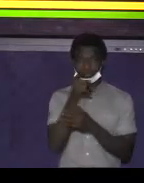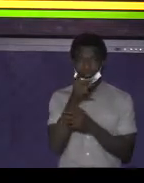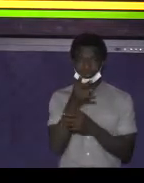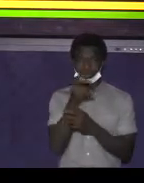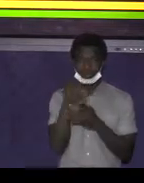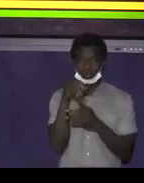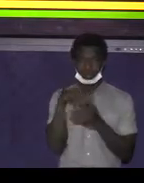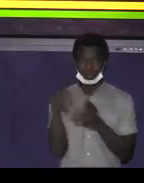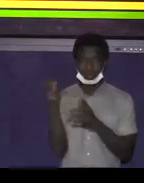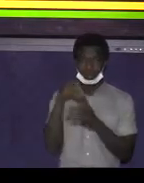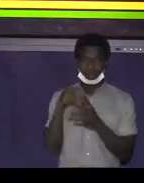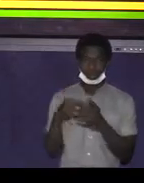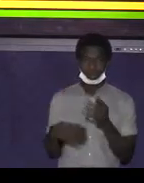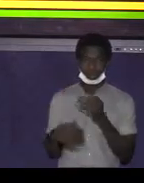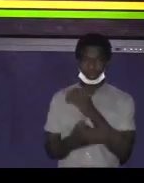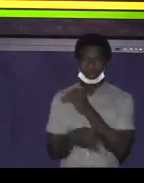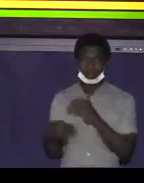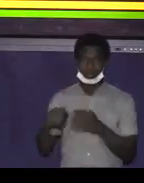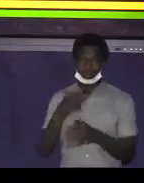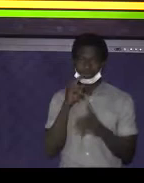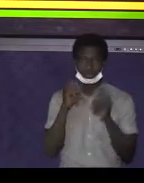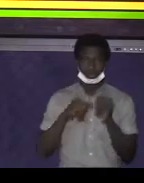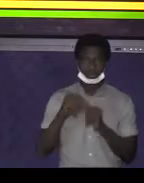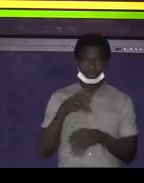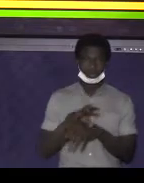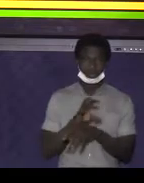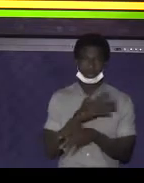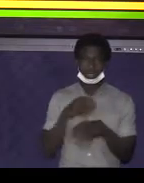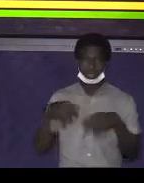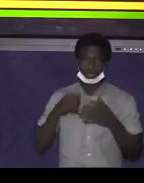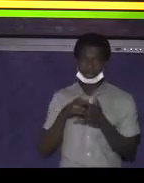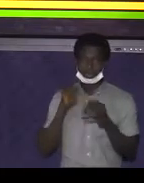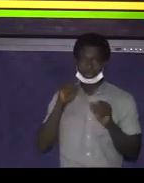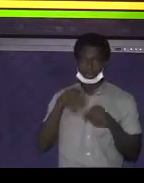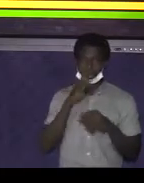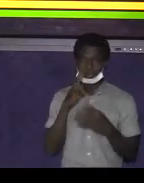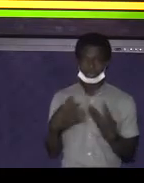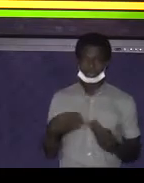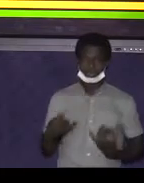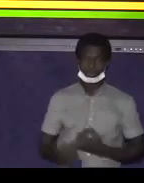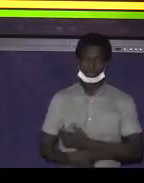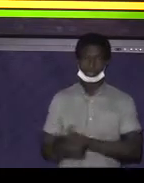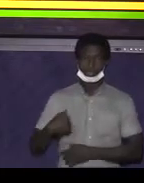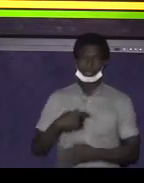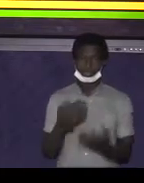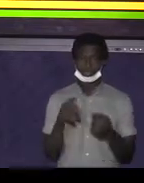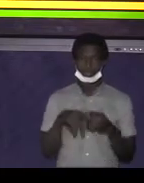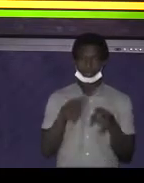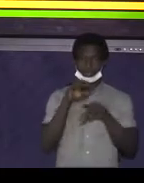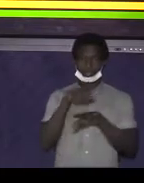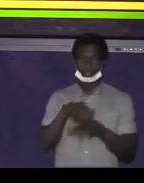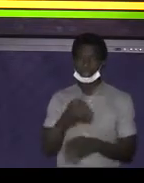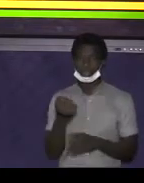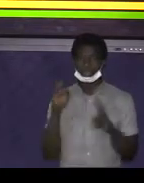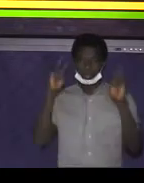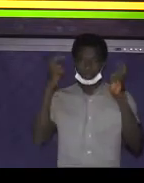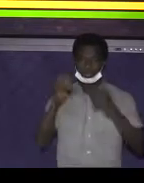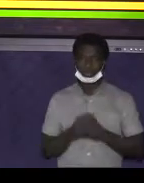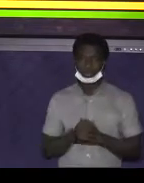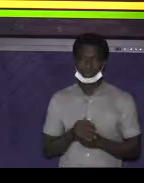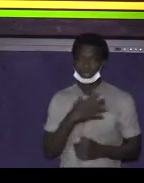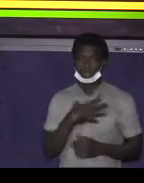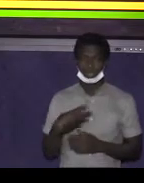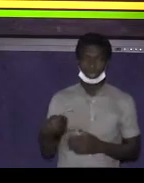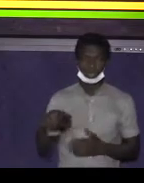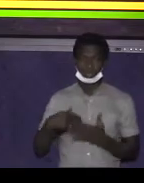more countries. And we talked about causes and how it could be solved. Today we want to look at another